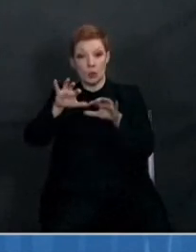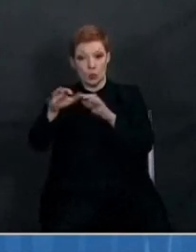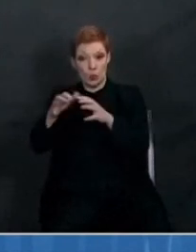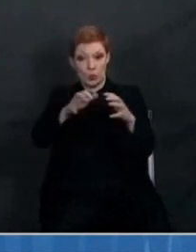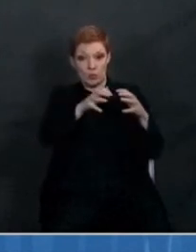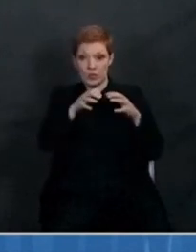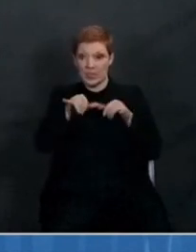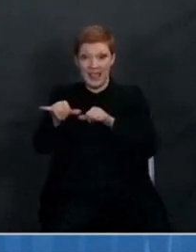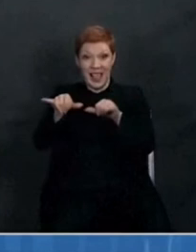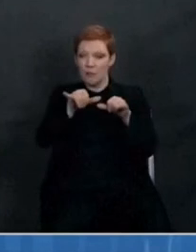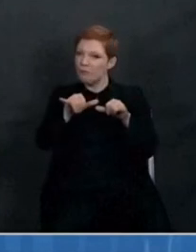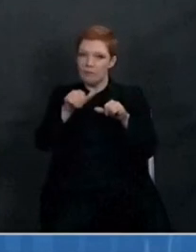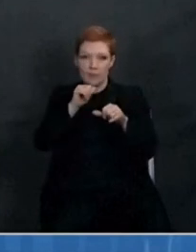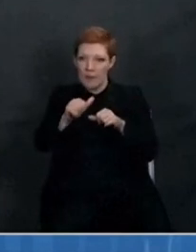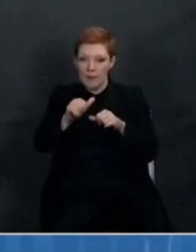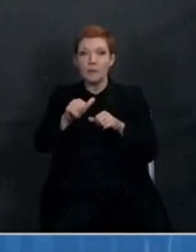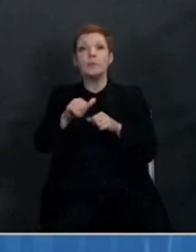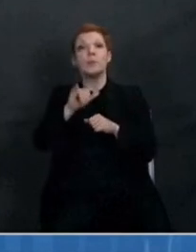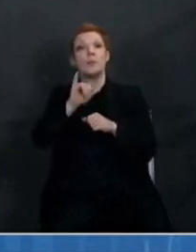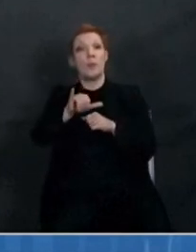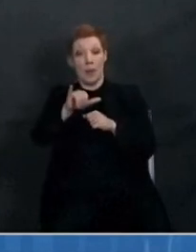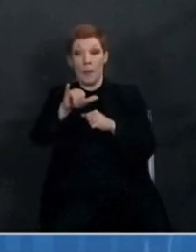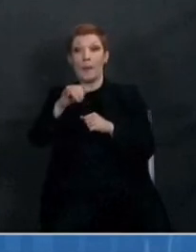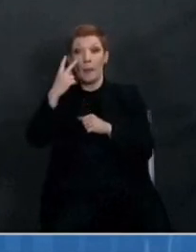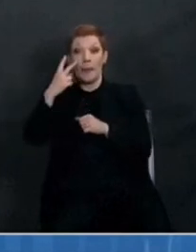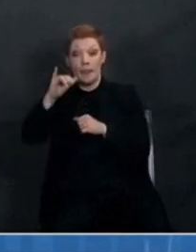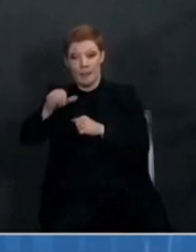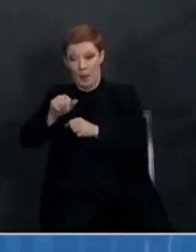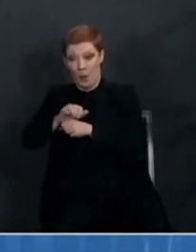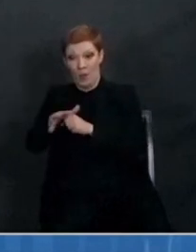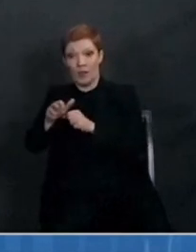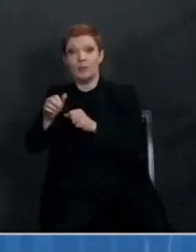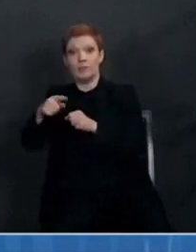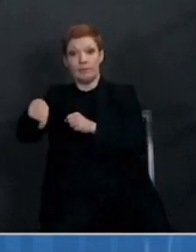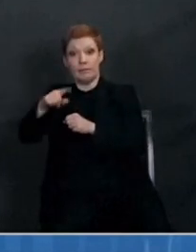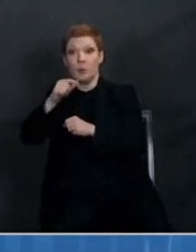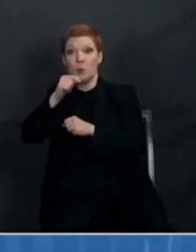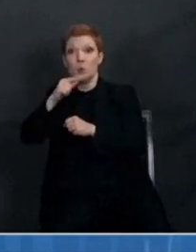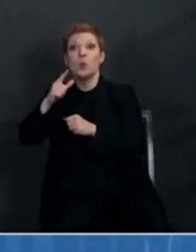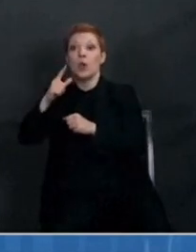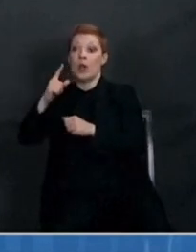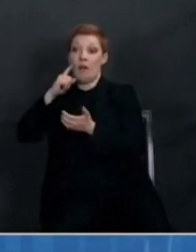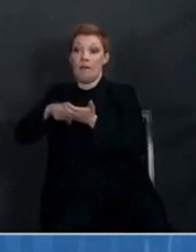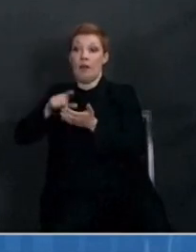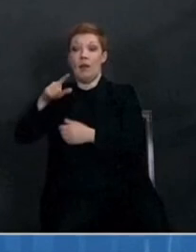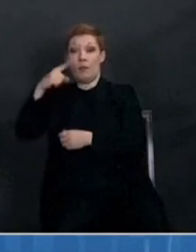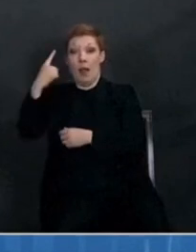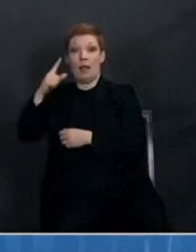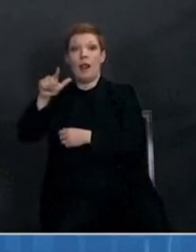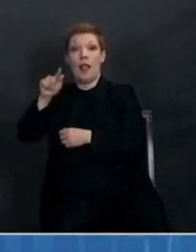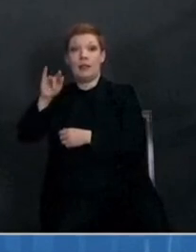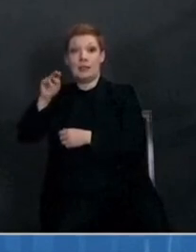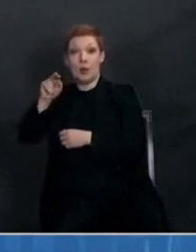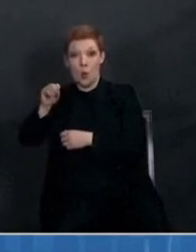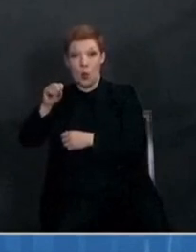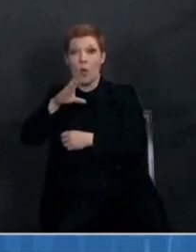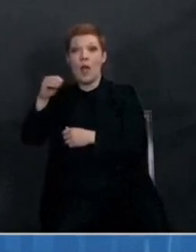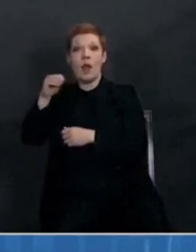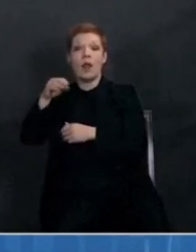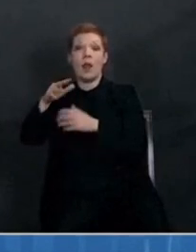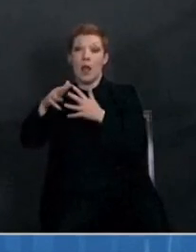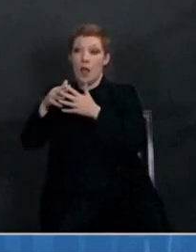rates of COVID-19 hospitalizations and deaths are higher among individuals who identify as Black, Latino, as well as among American Indians and